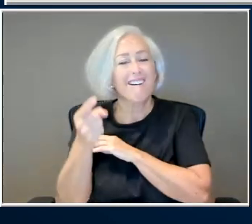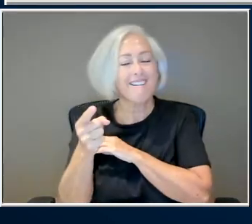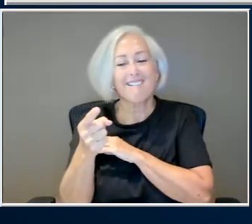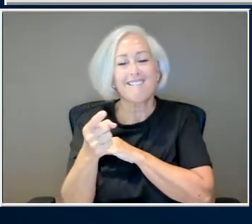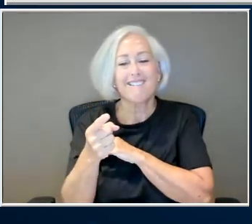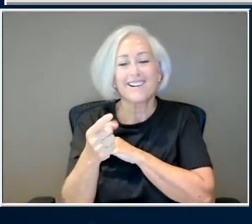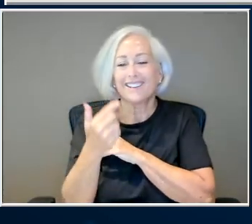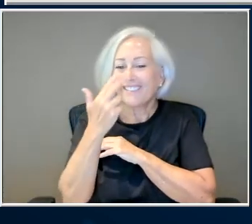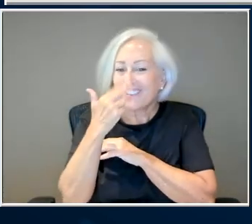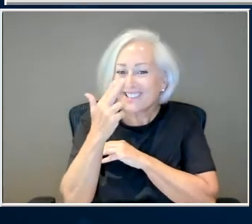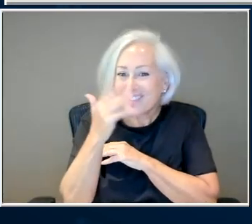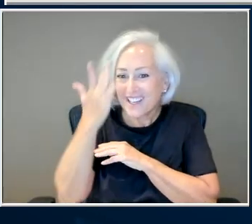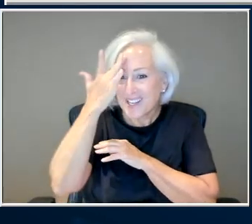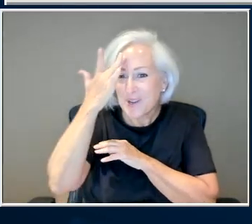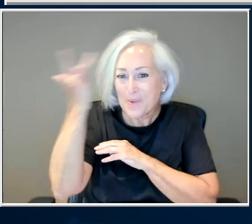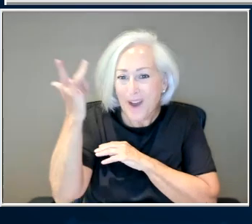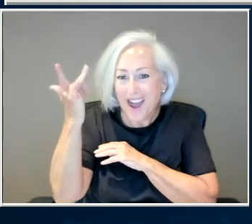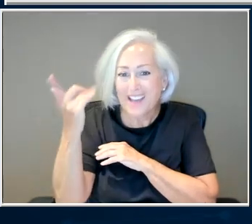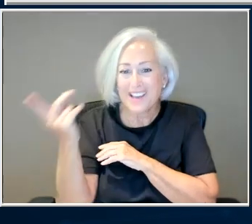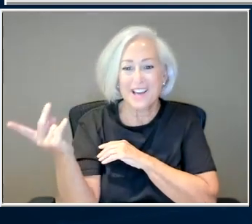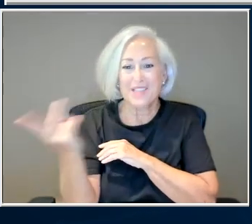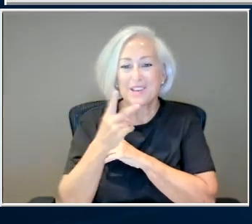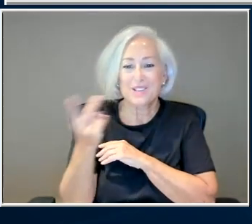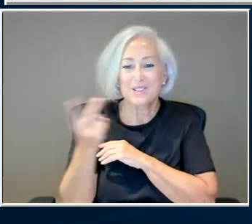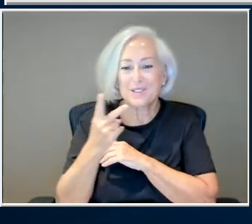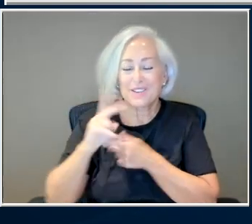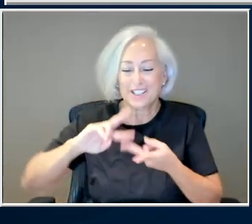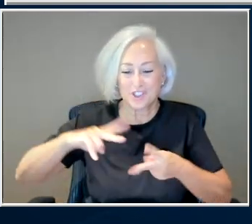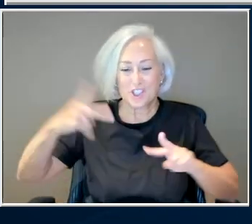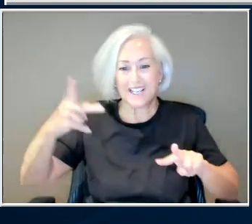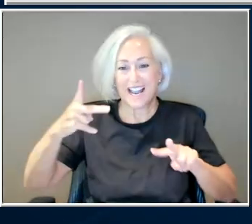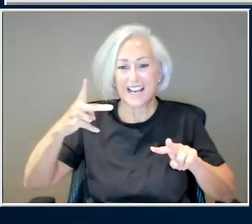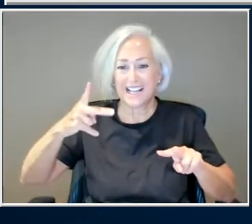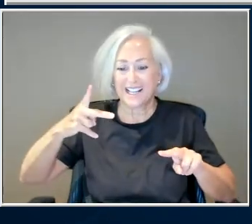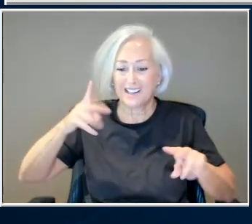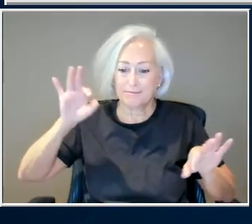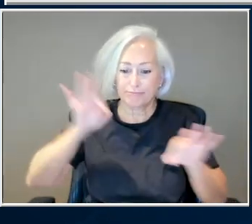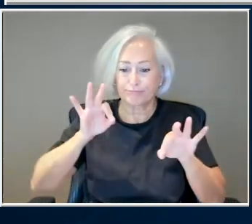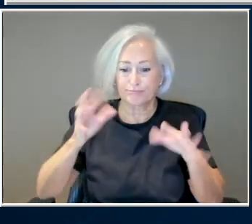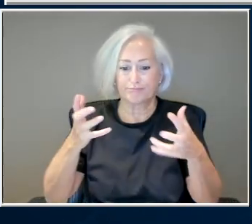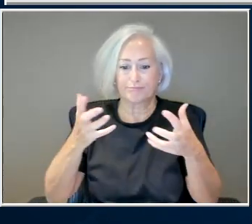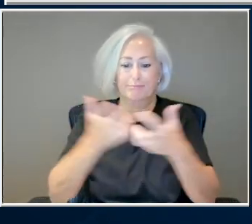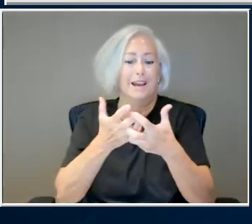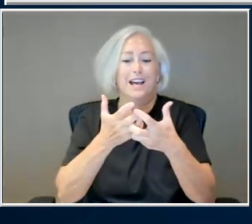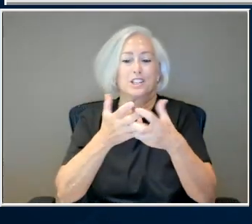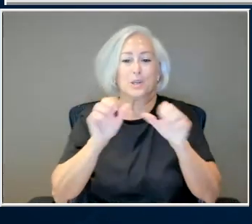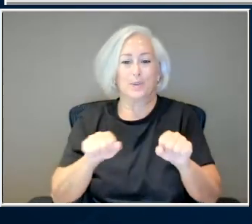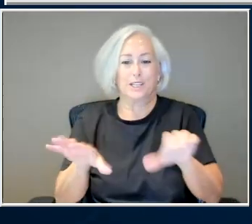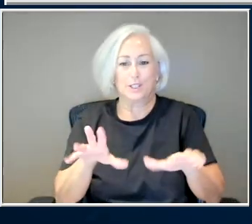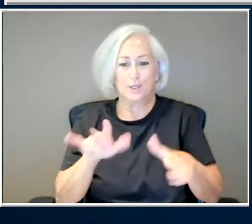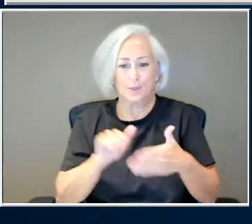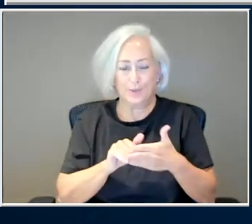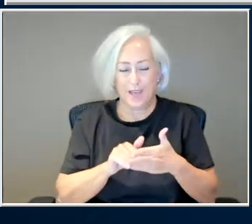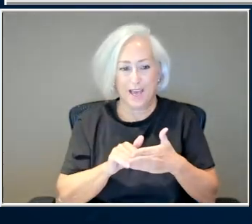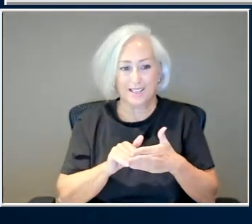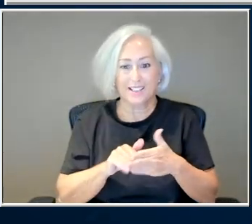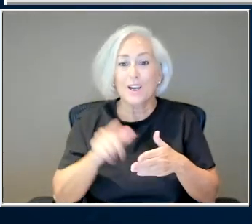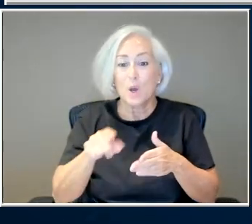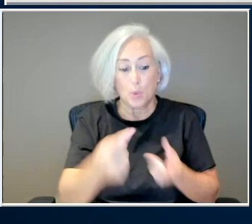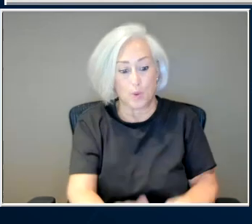that we are so genetically identical that we are able to do this and everything. But like when you came up